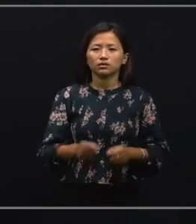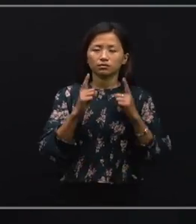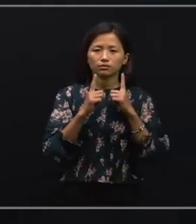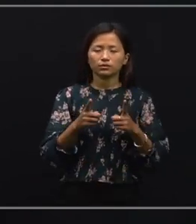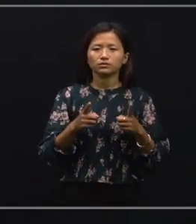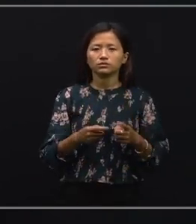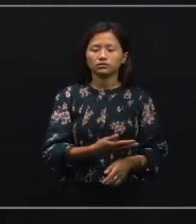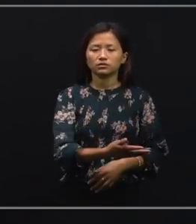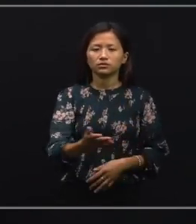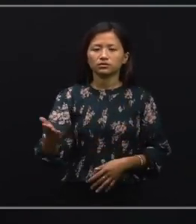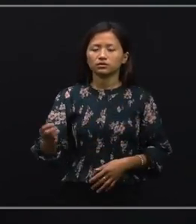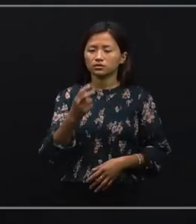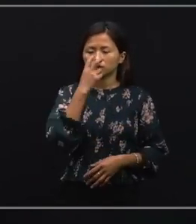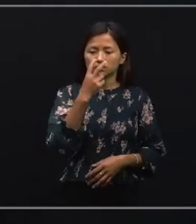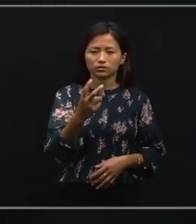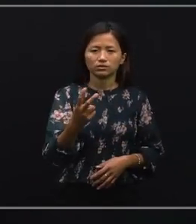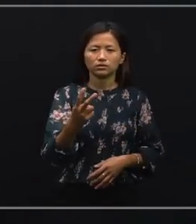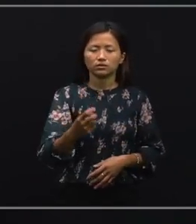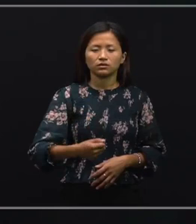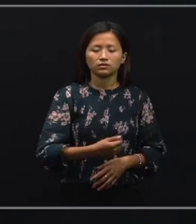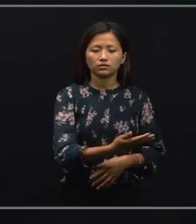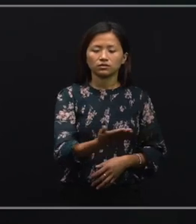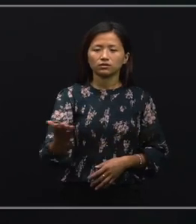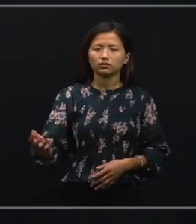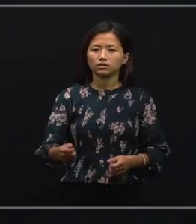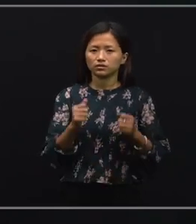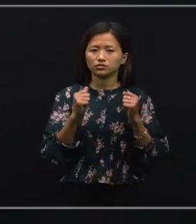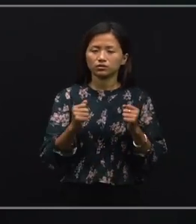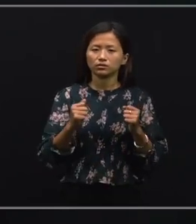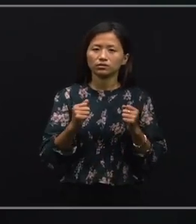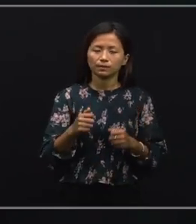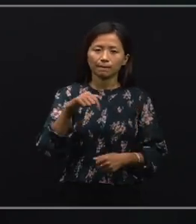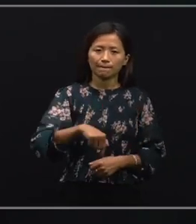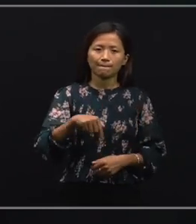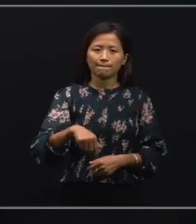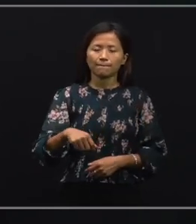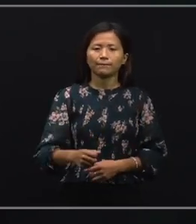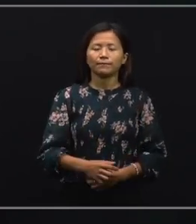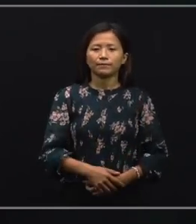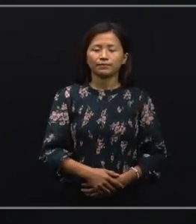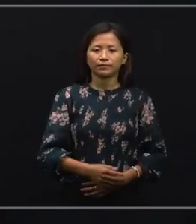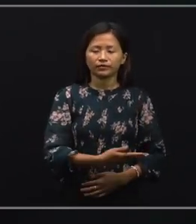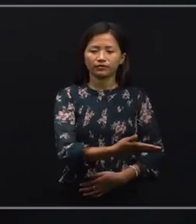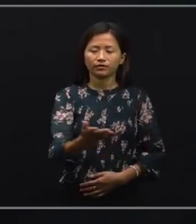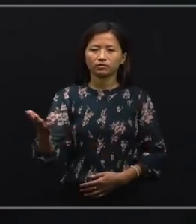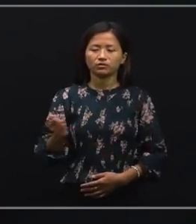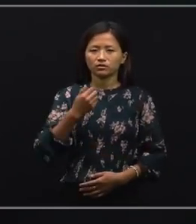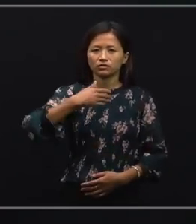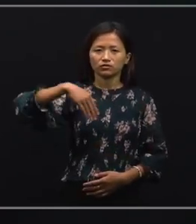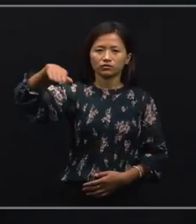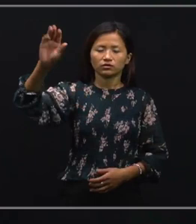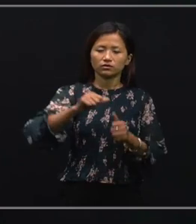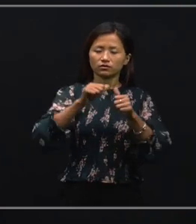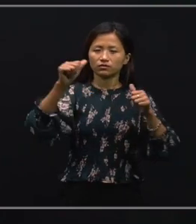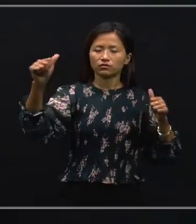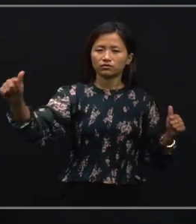They have just started, but they can easily see that they are in trouble right now. Though they did not go very far away